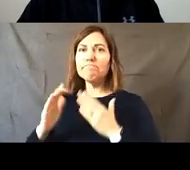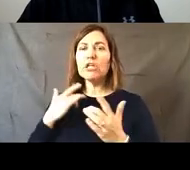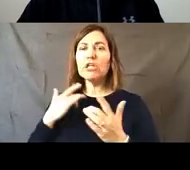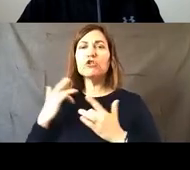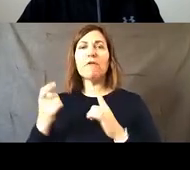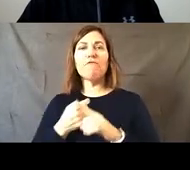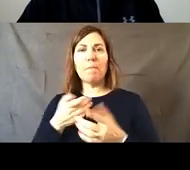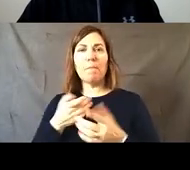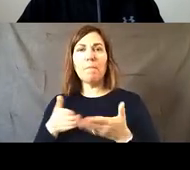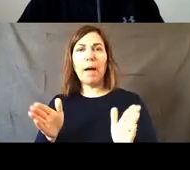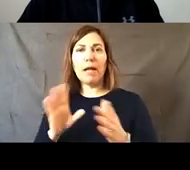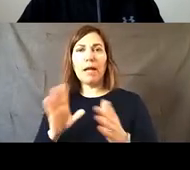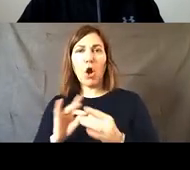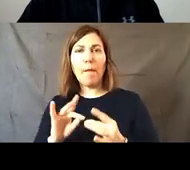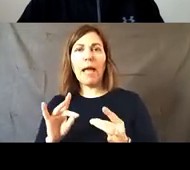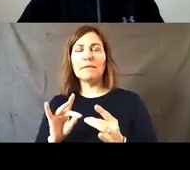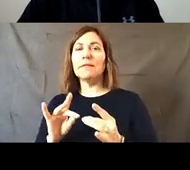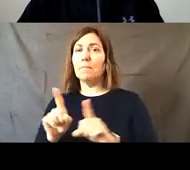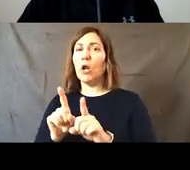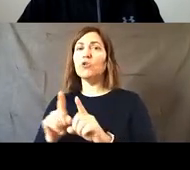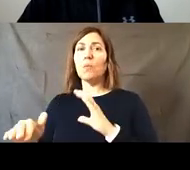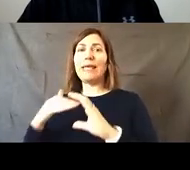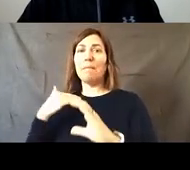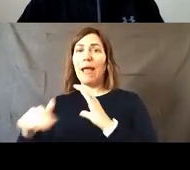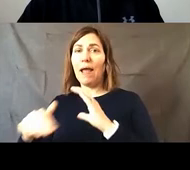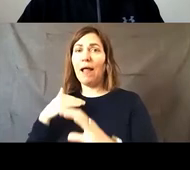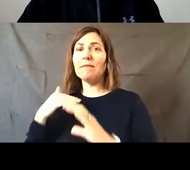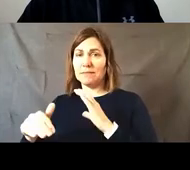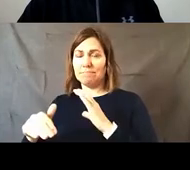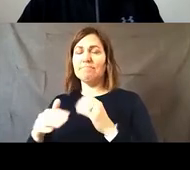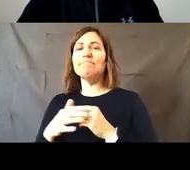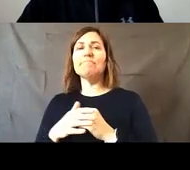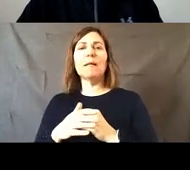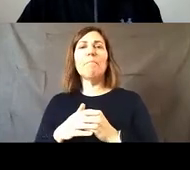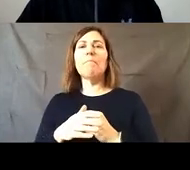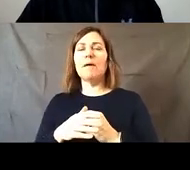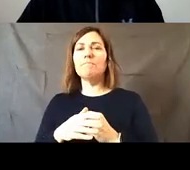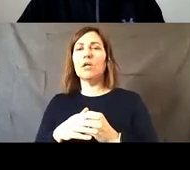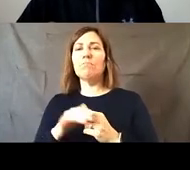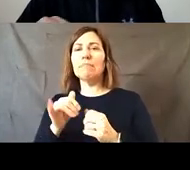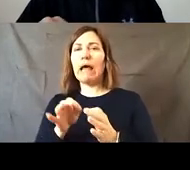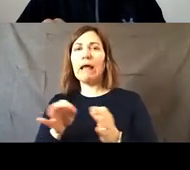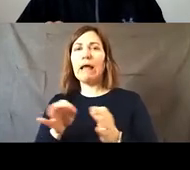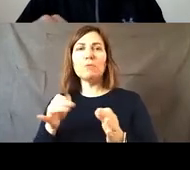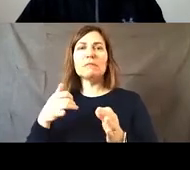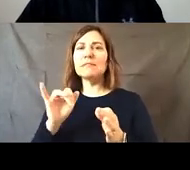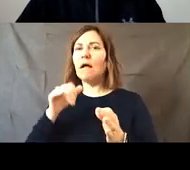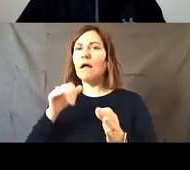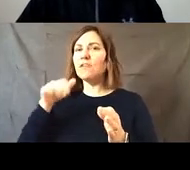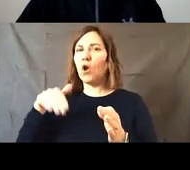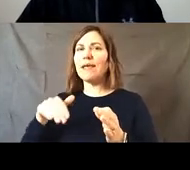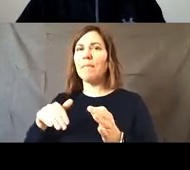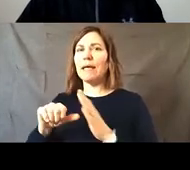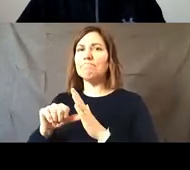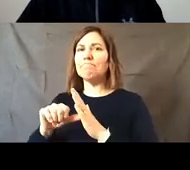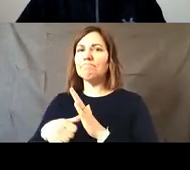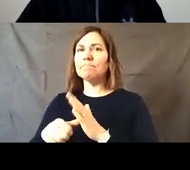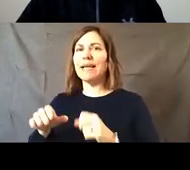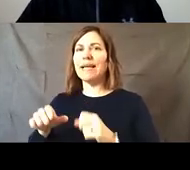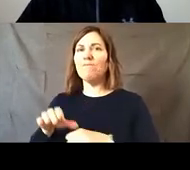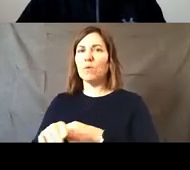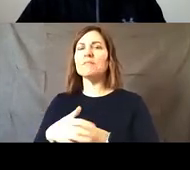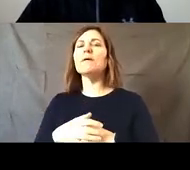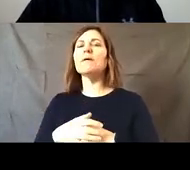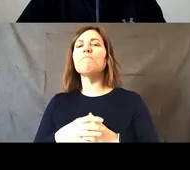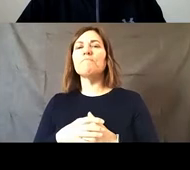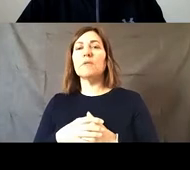offices that the language still has not been enforced. So what we faced in voting for